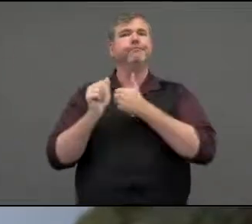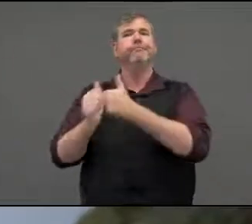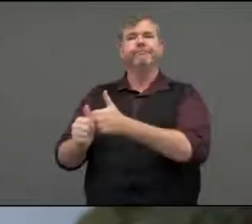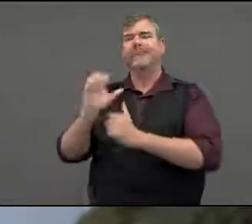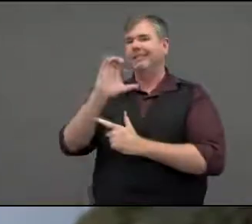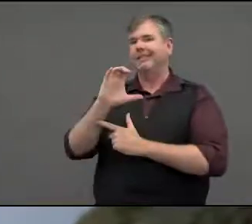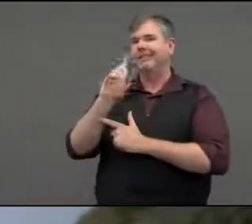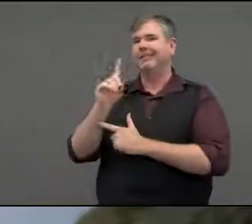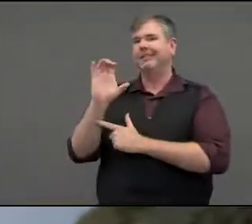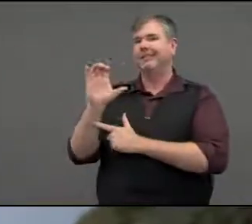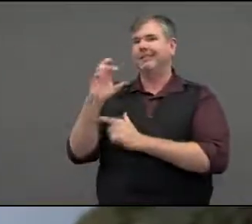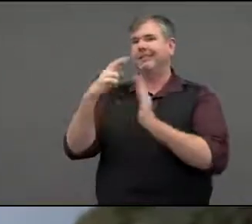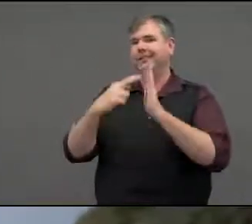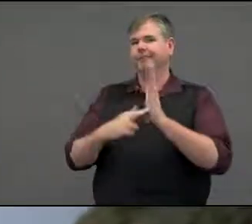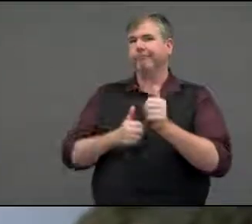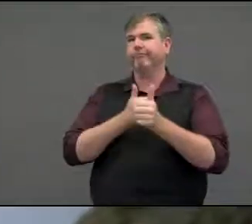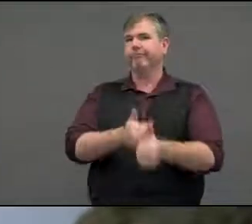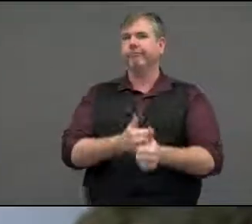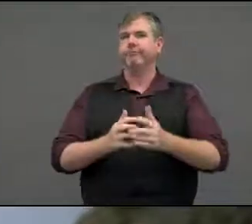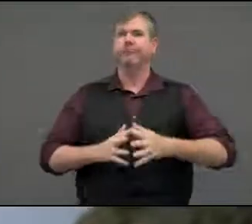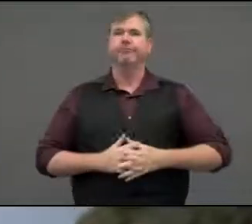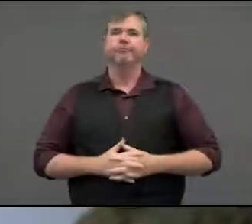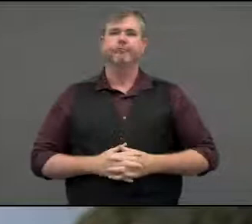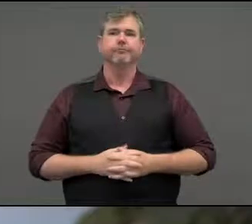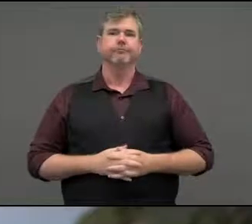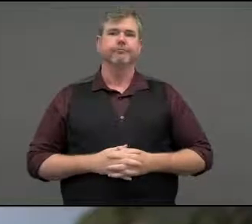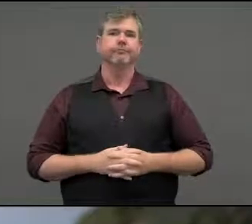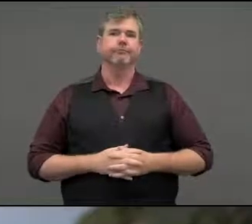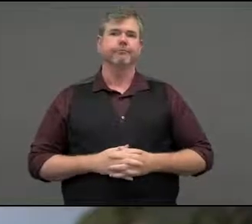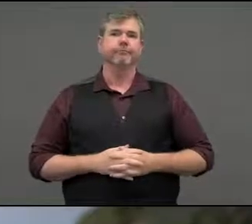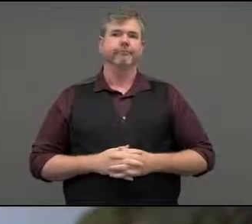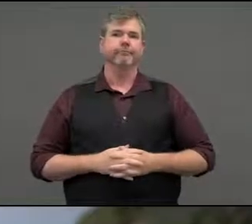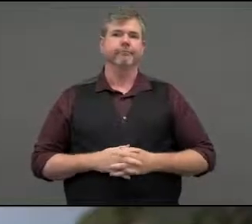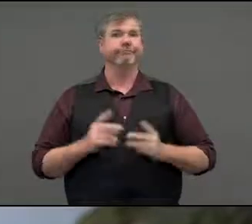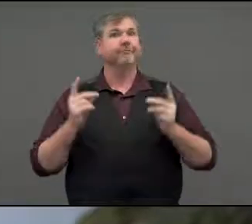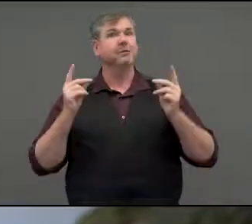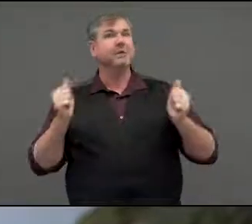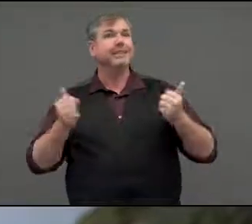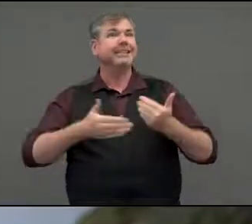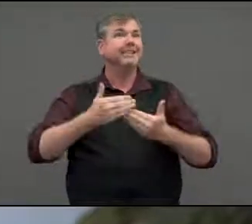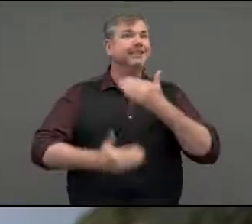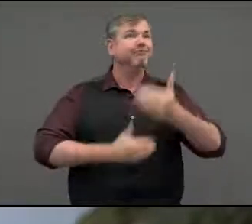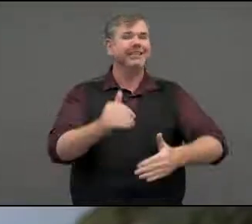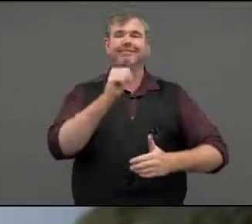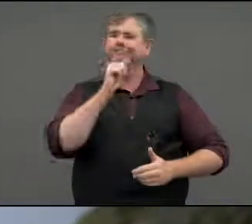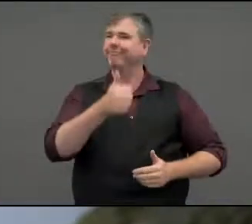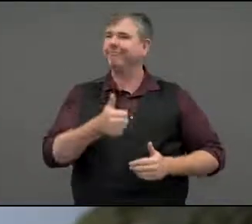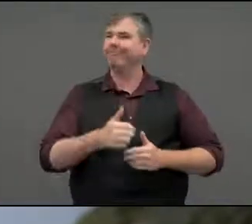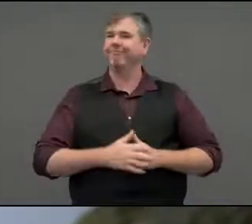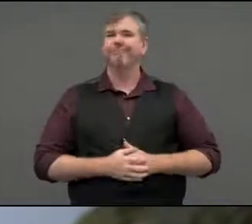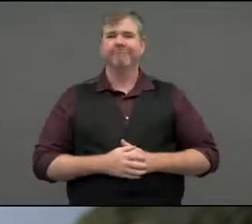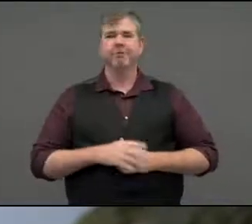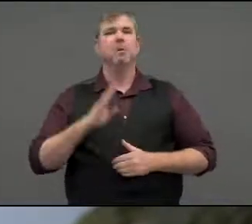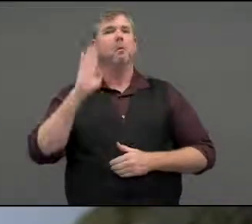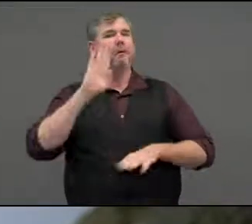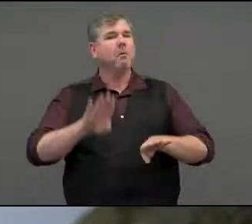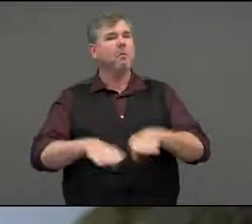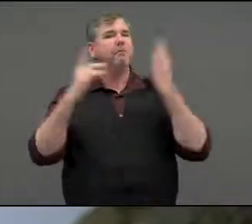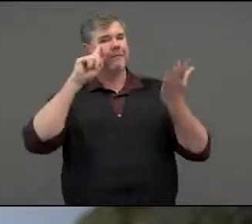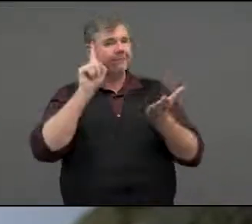So it's not a quick and easy process, but it involves a lot of investigation, and also to keep in mind